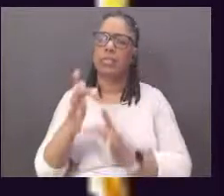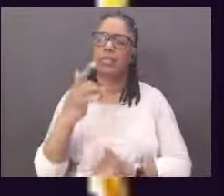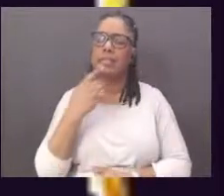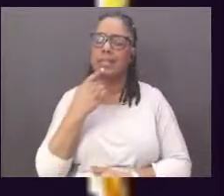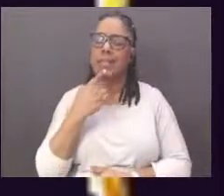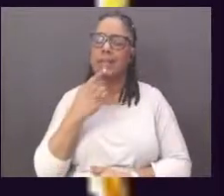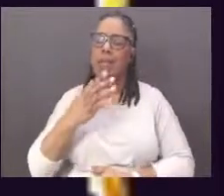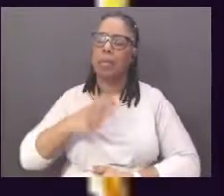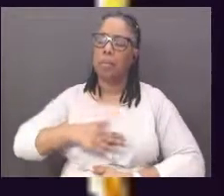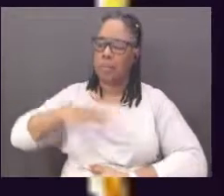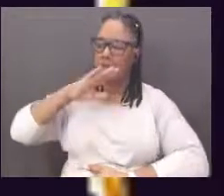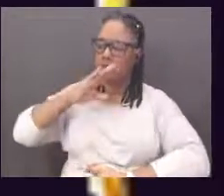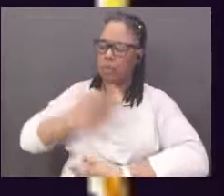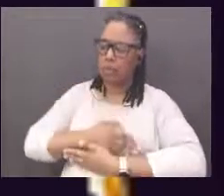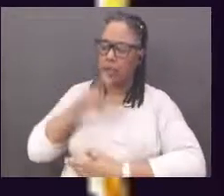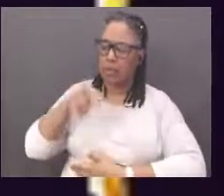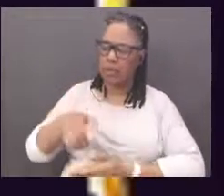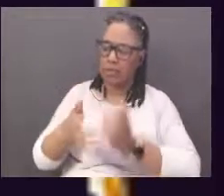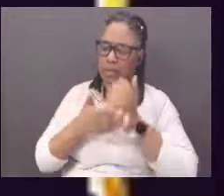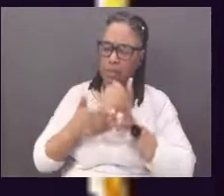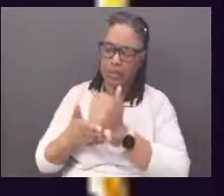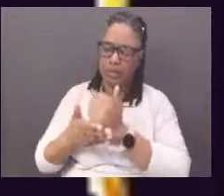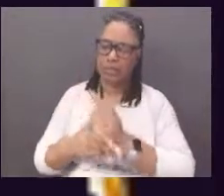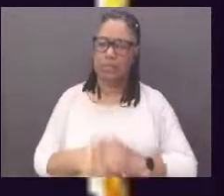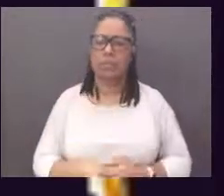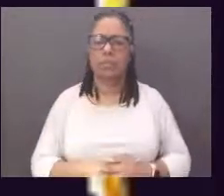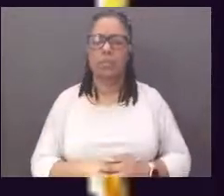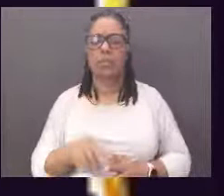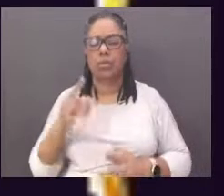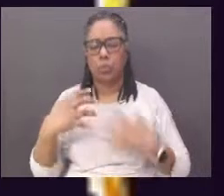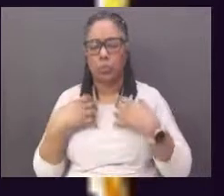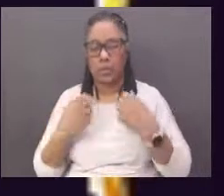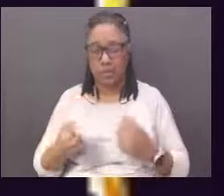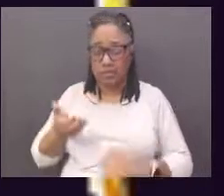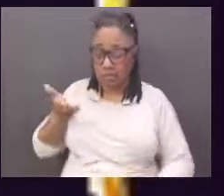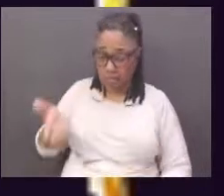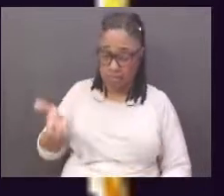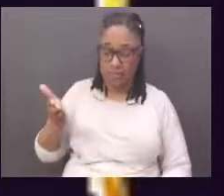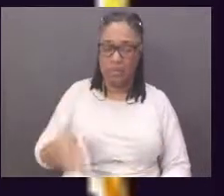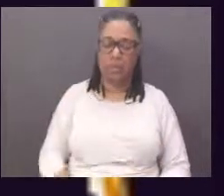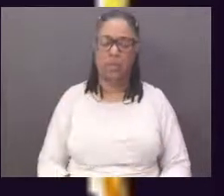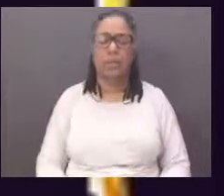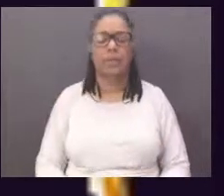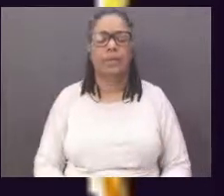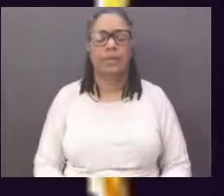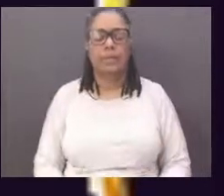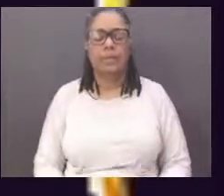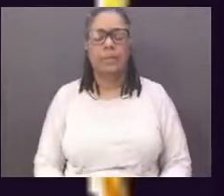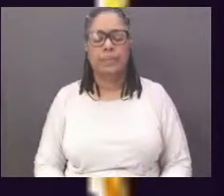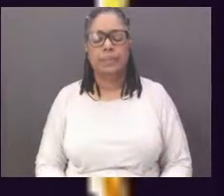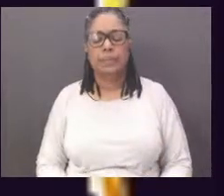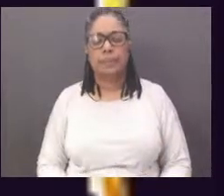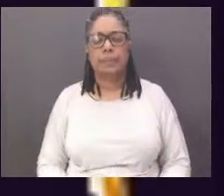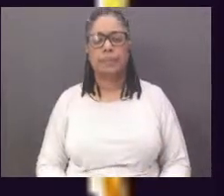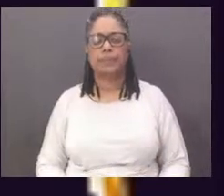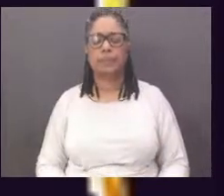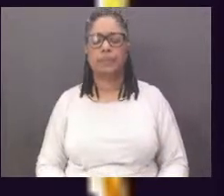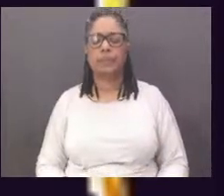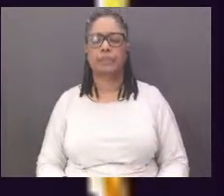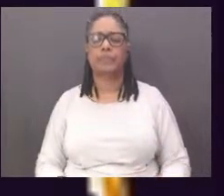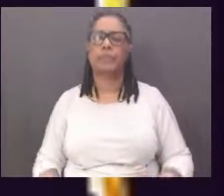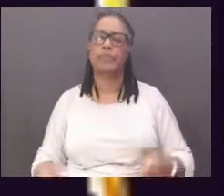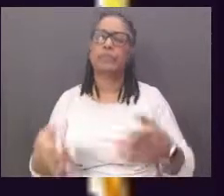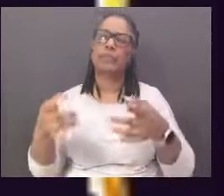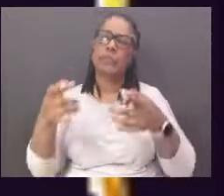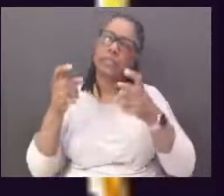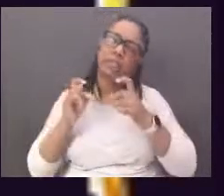help, dear Father. And you healed her from there. Touch, just give us a healing process